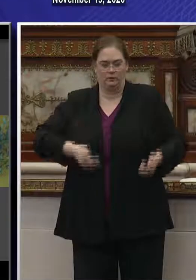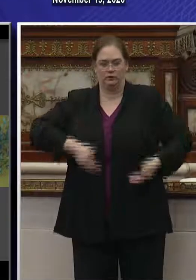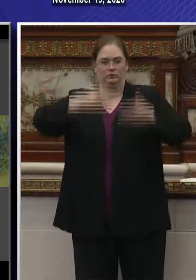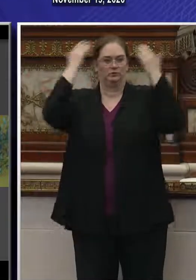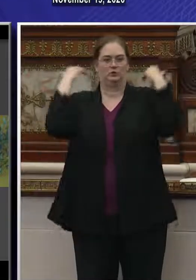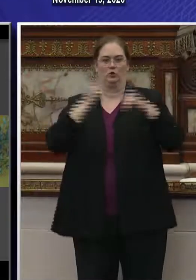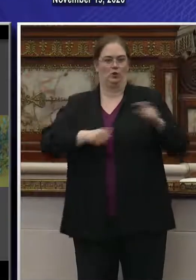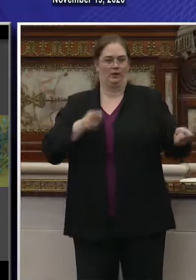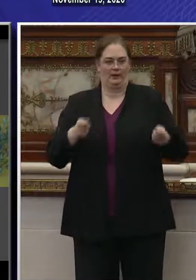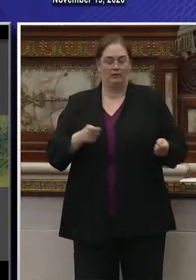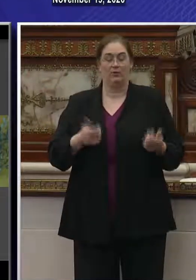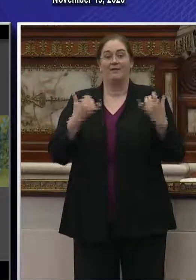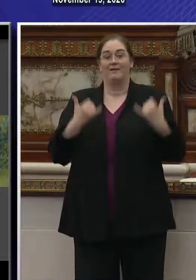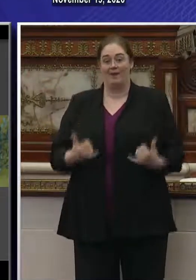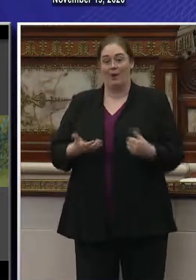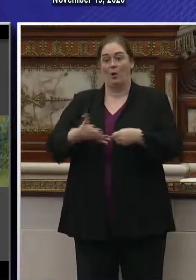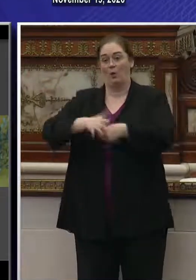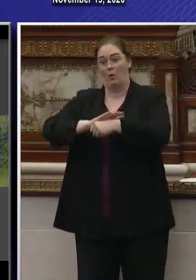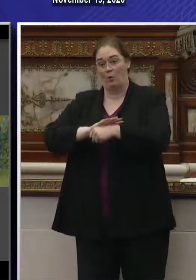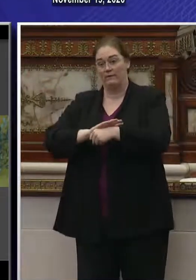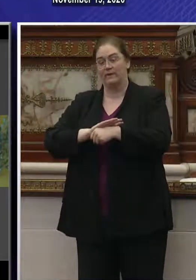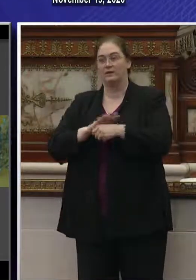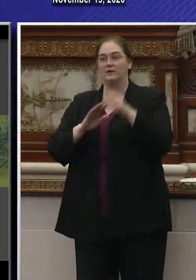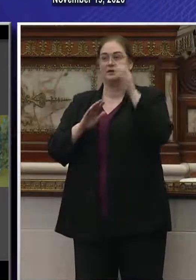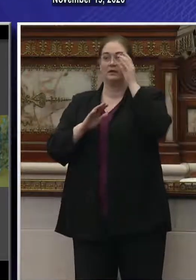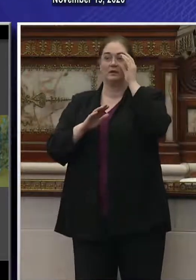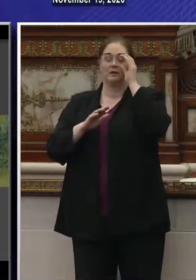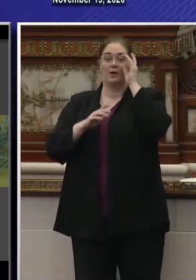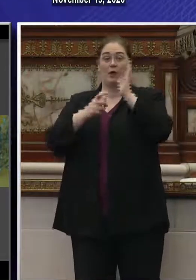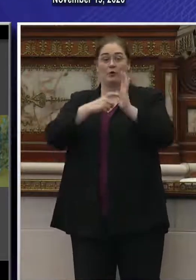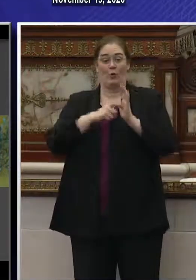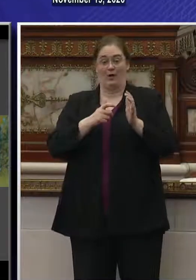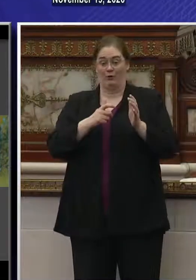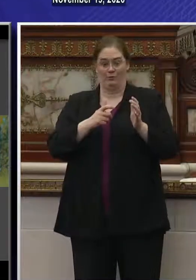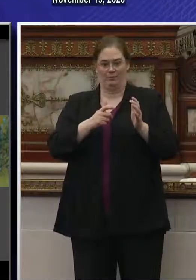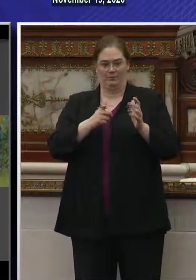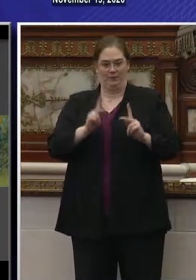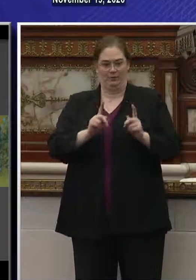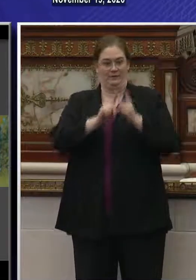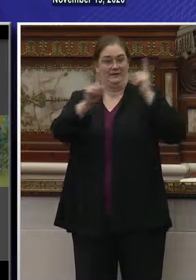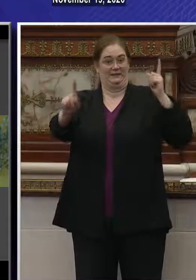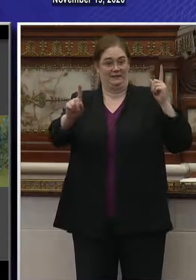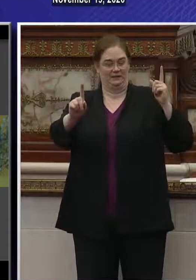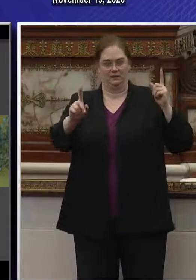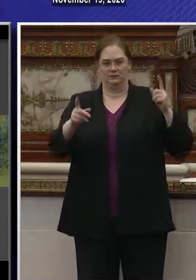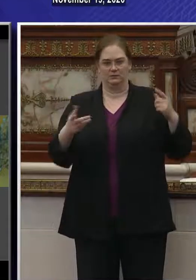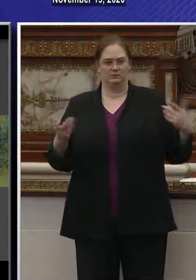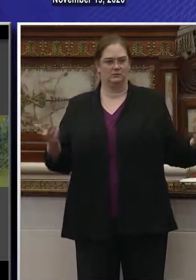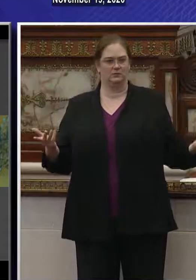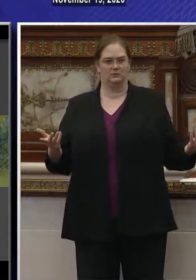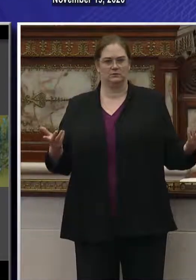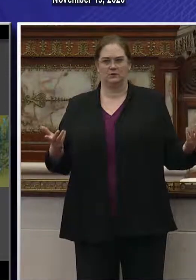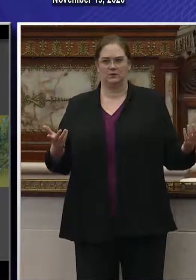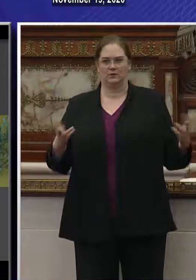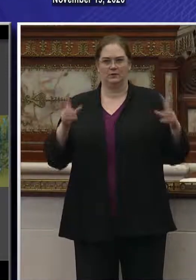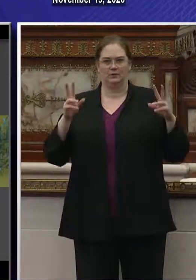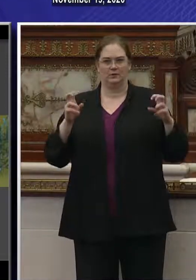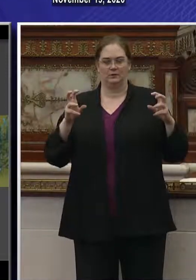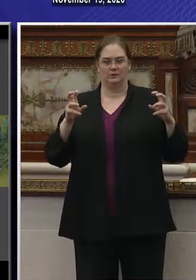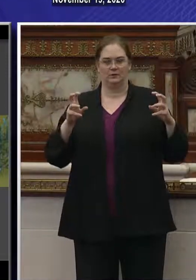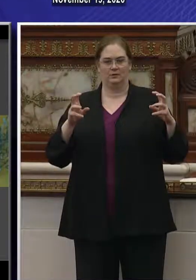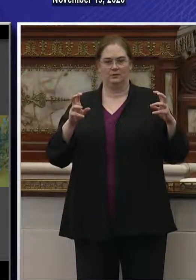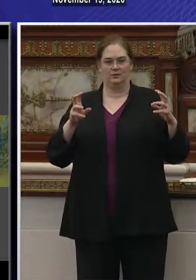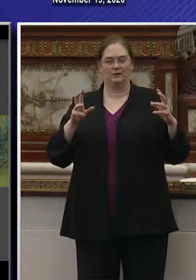Now, with COVID, take the social distancing mandate of 6 feet, and you've just created a quote-unquote